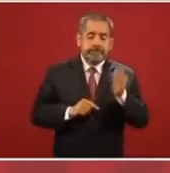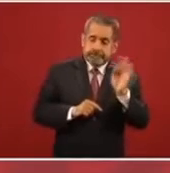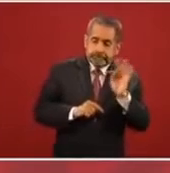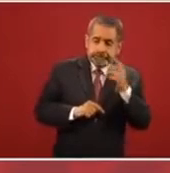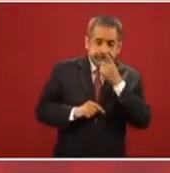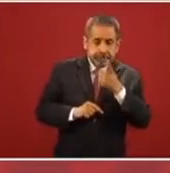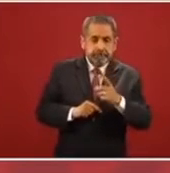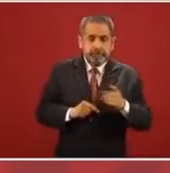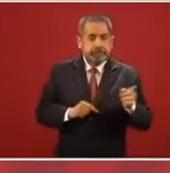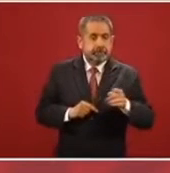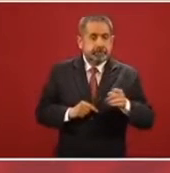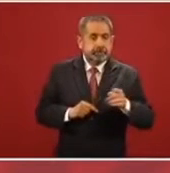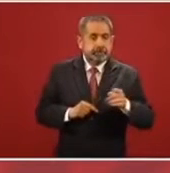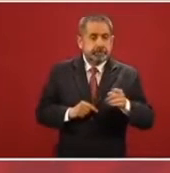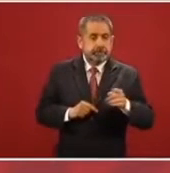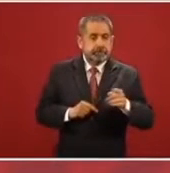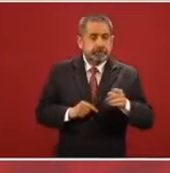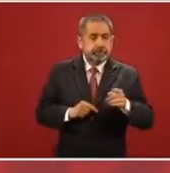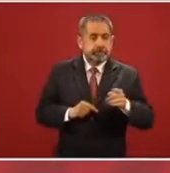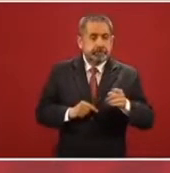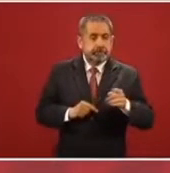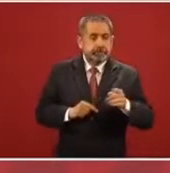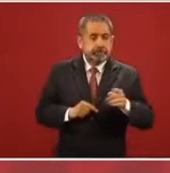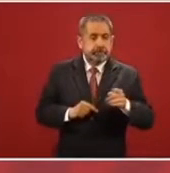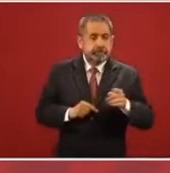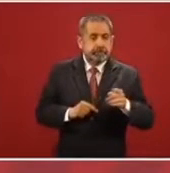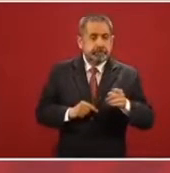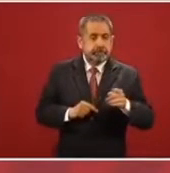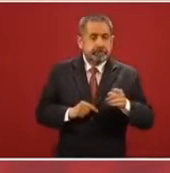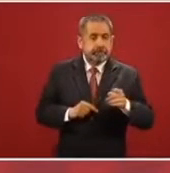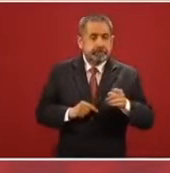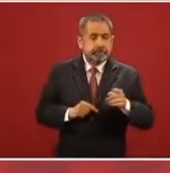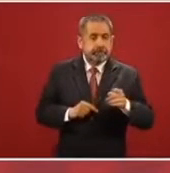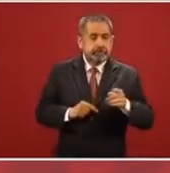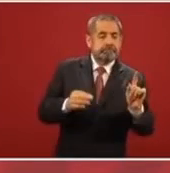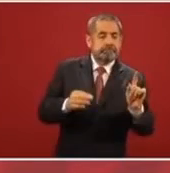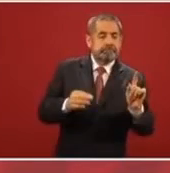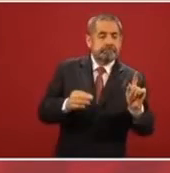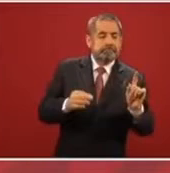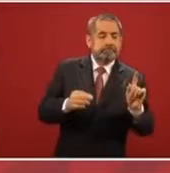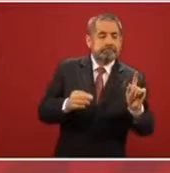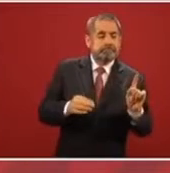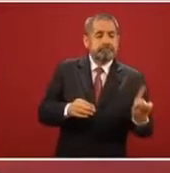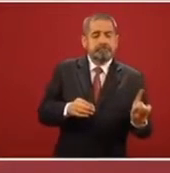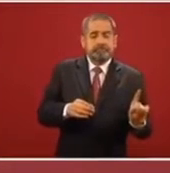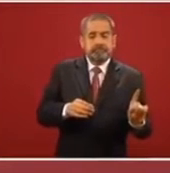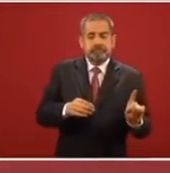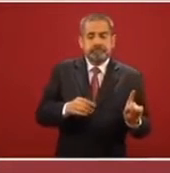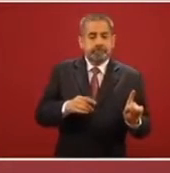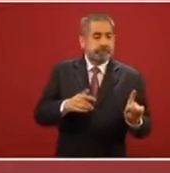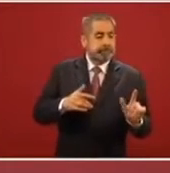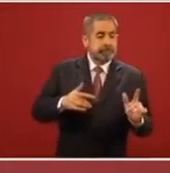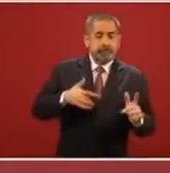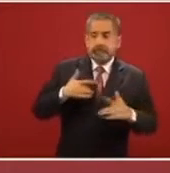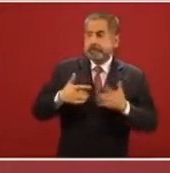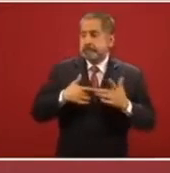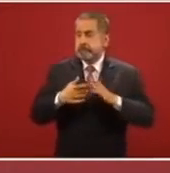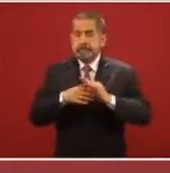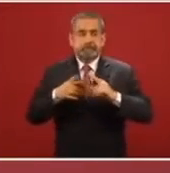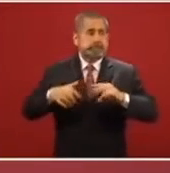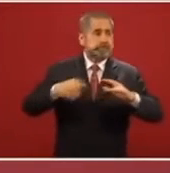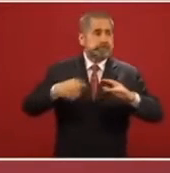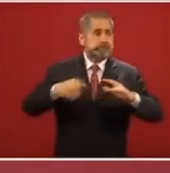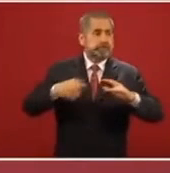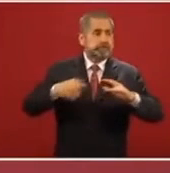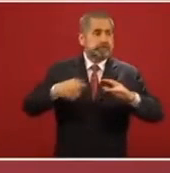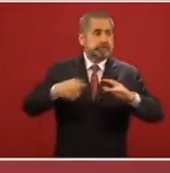posiblemente motivadas por that were possibly motivated by esta sensación de incertidumbre, esta